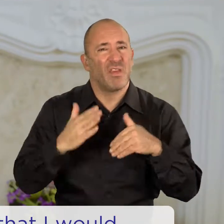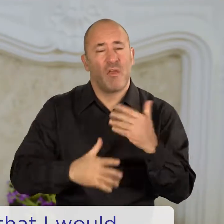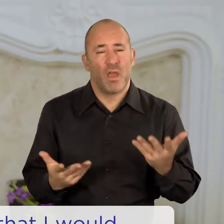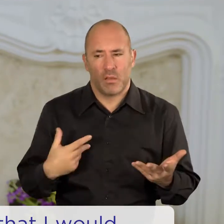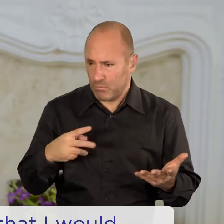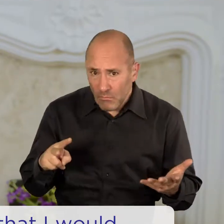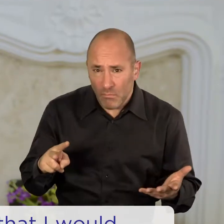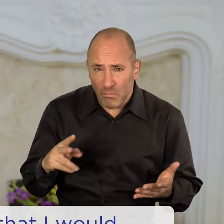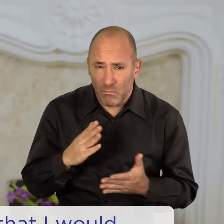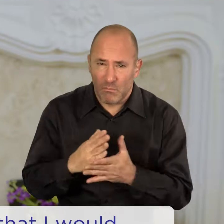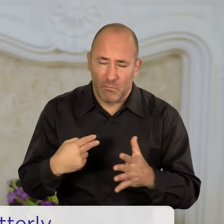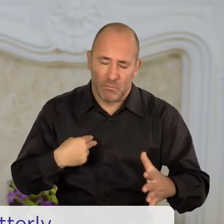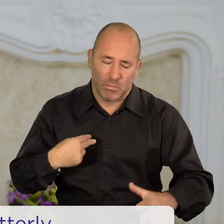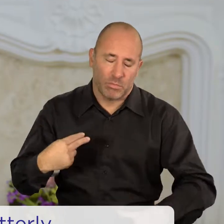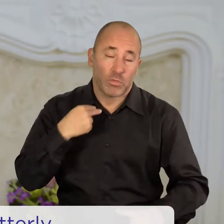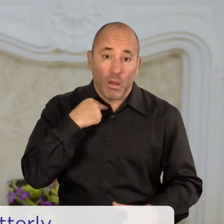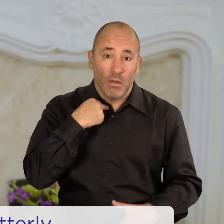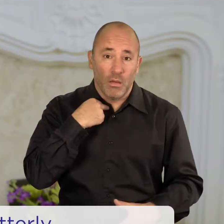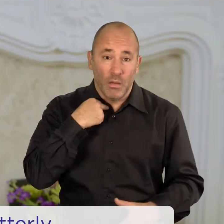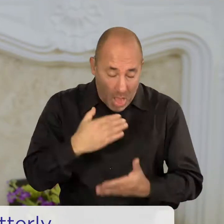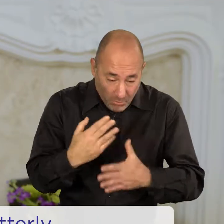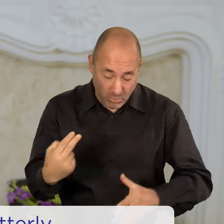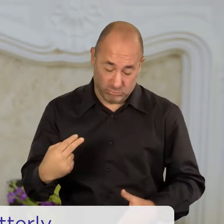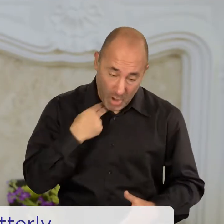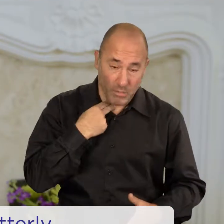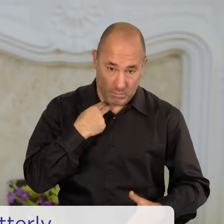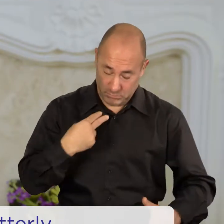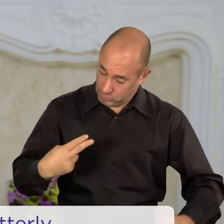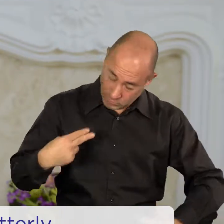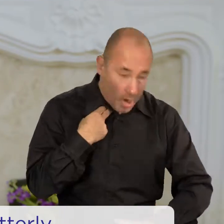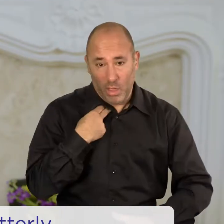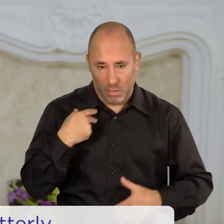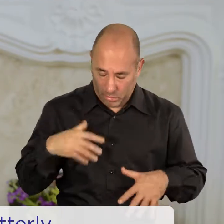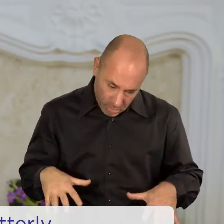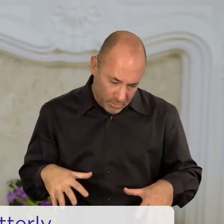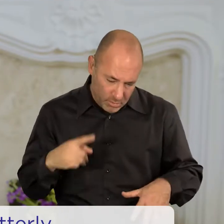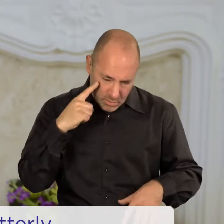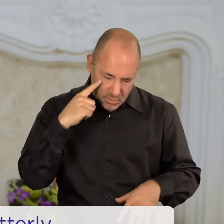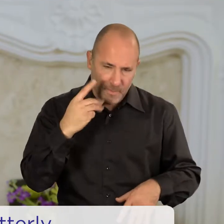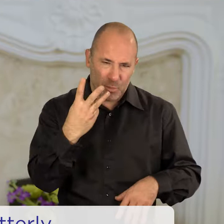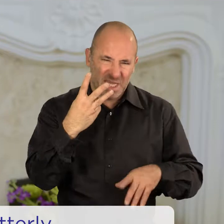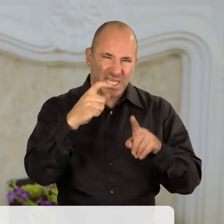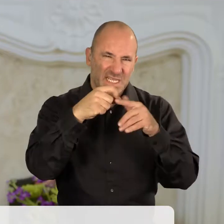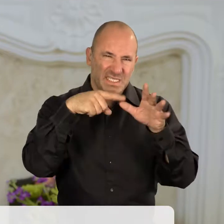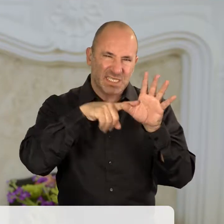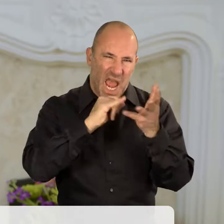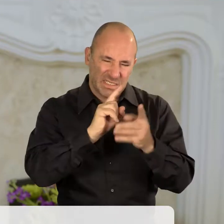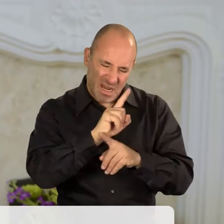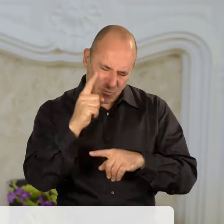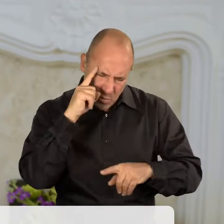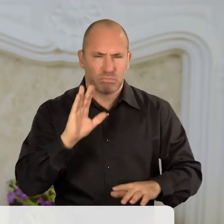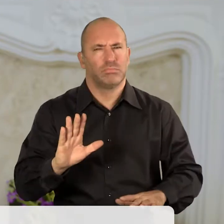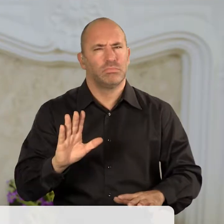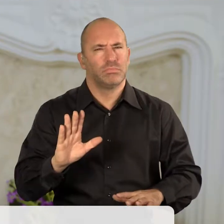never, ever be able to have a career in music. And I was utterly gutted, devastated. And then